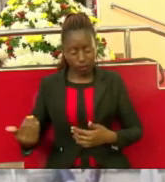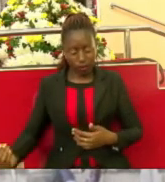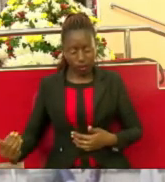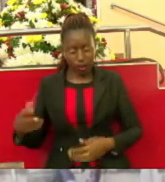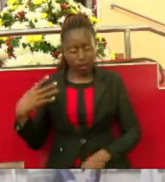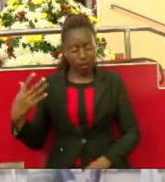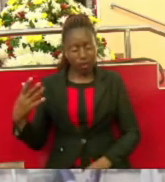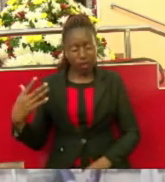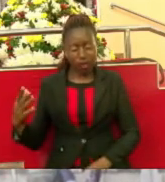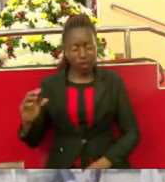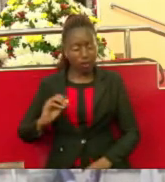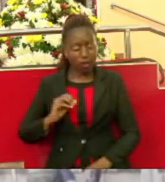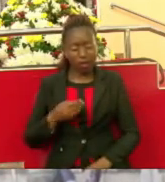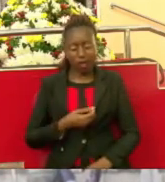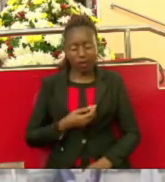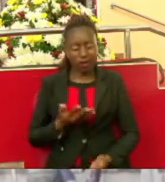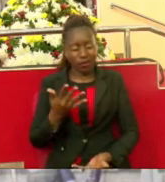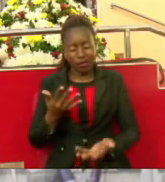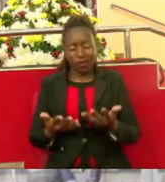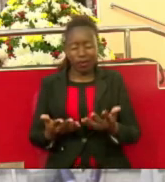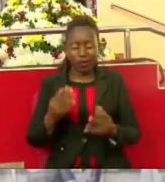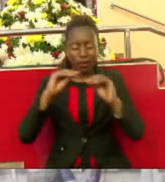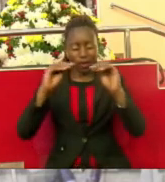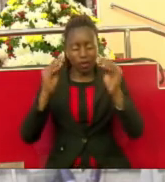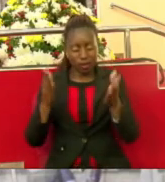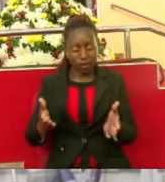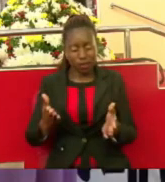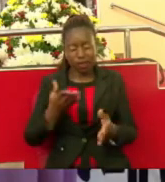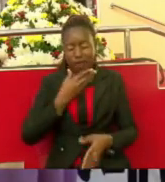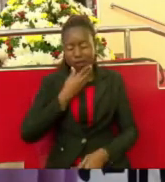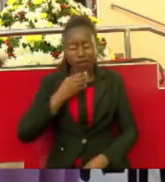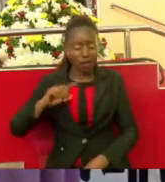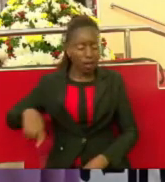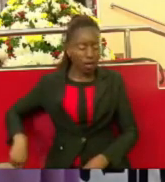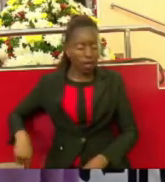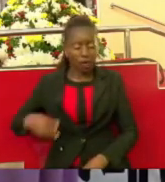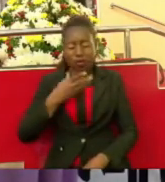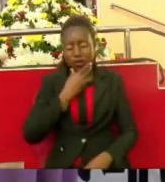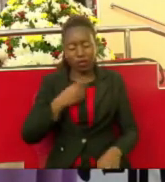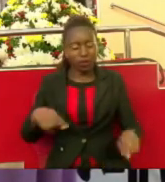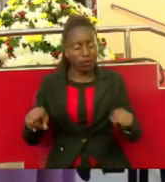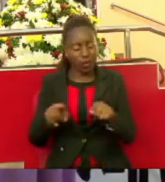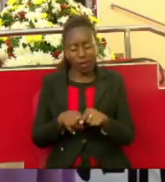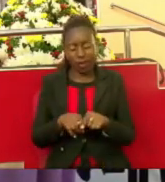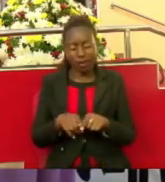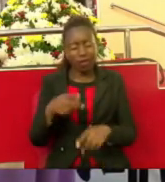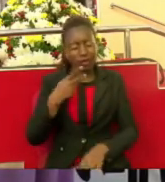Even if we are teachers, we are uncles, we are brothers, or we are parents, our father.